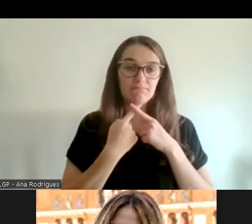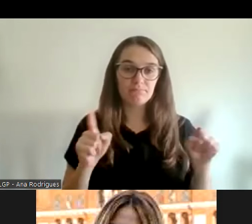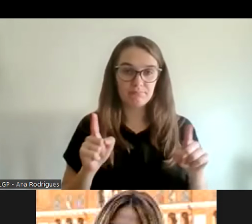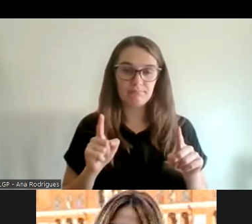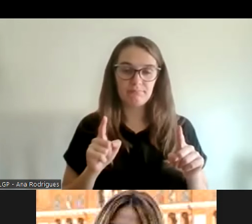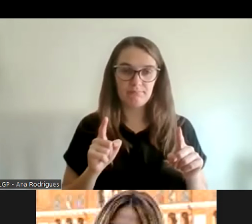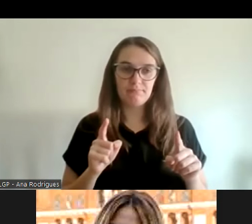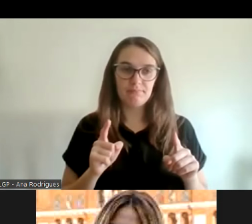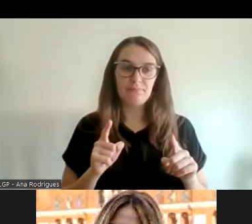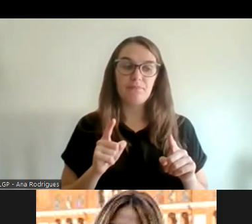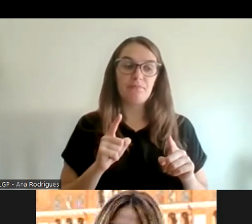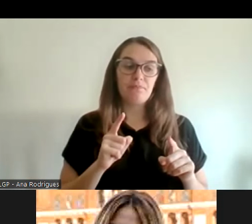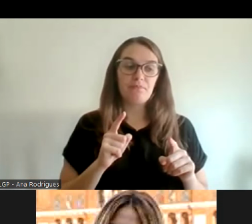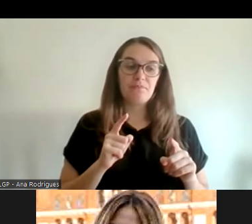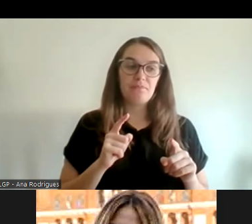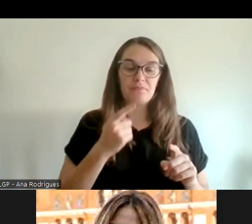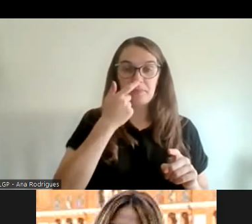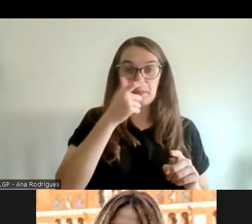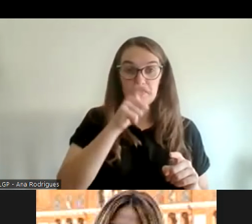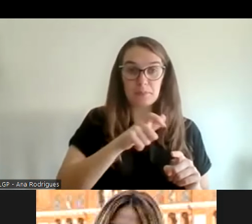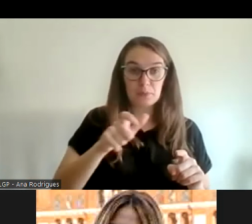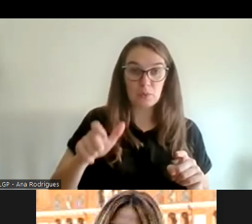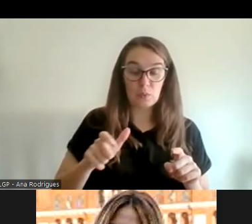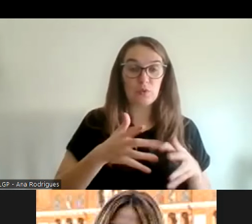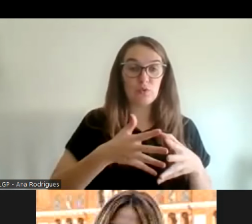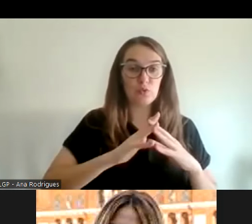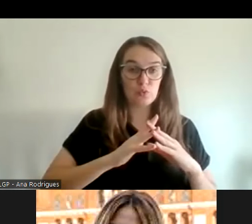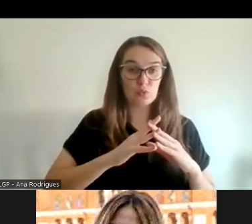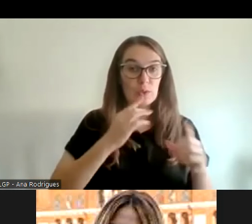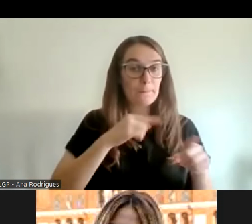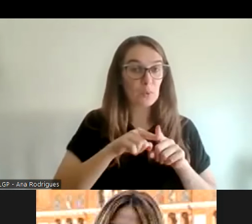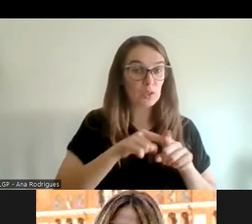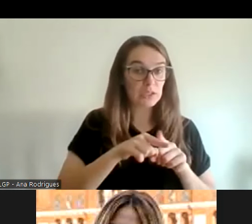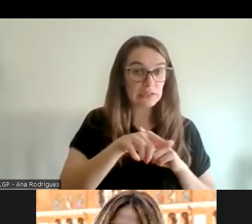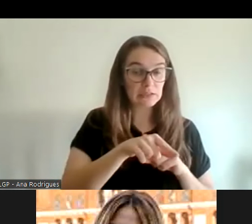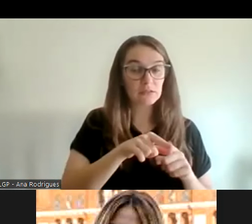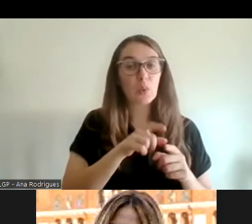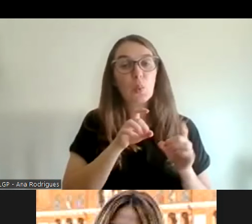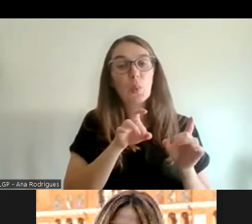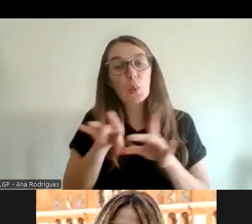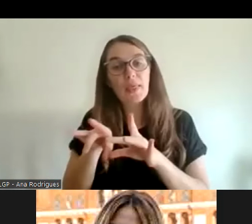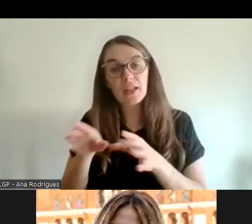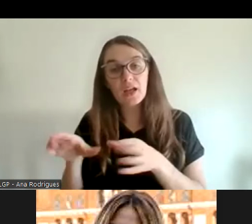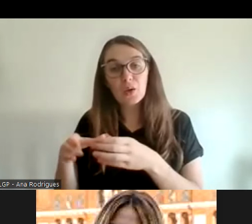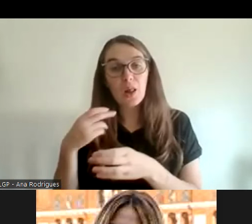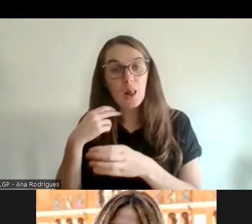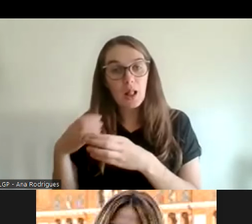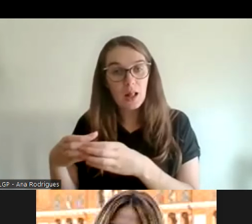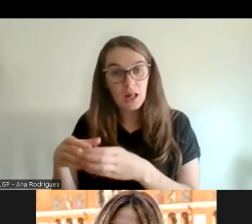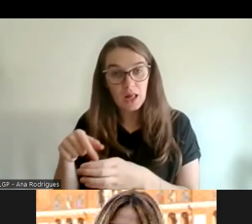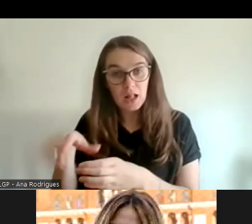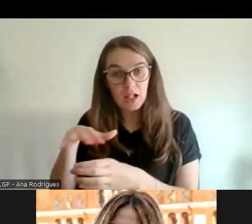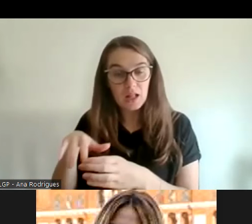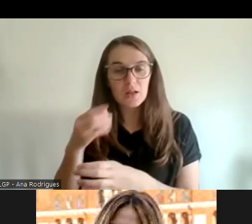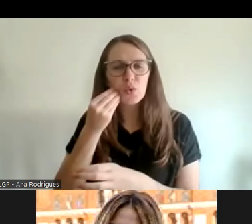are people like in a structural political way against minorities? How did they